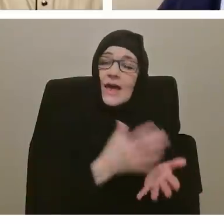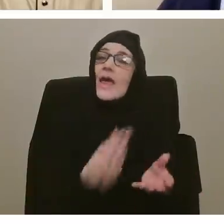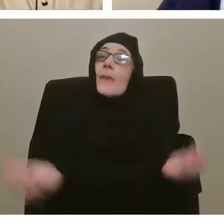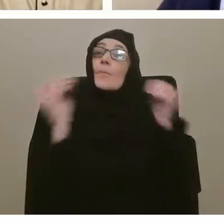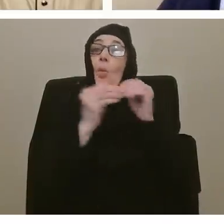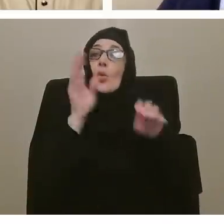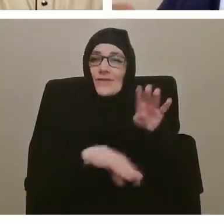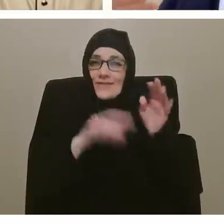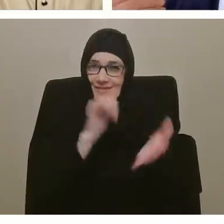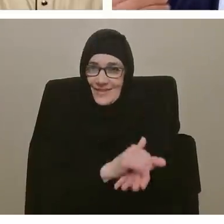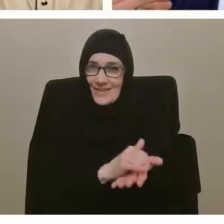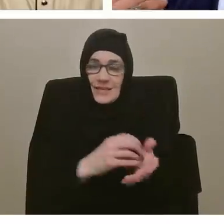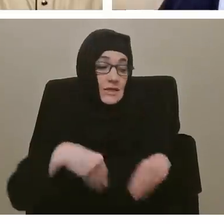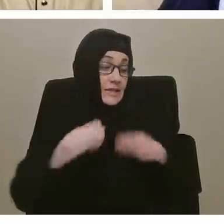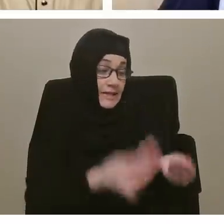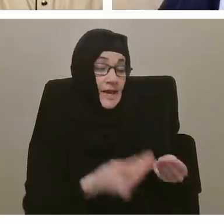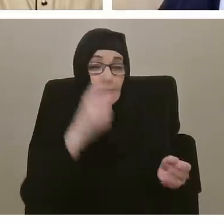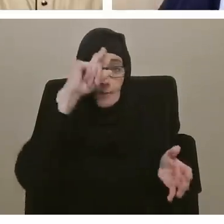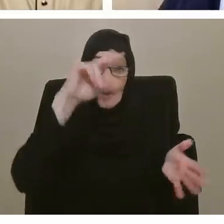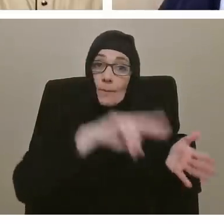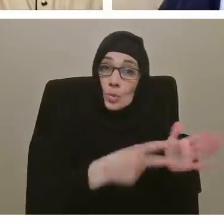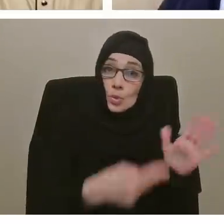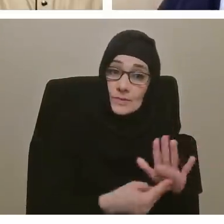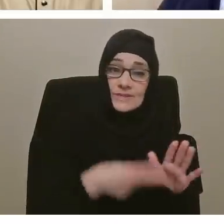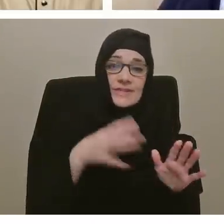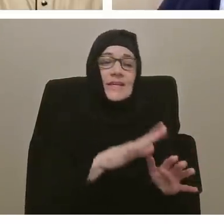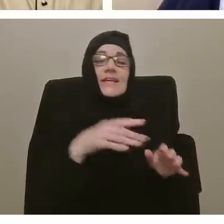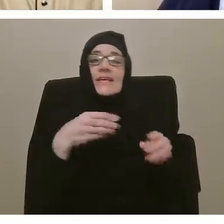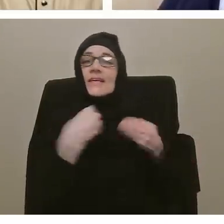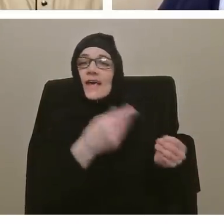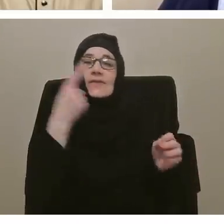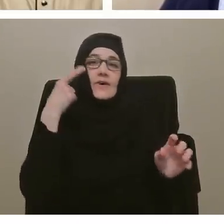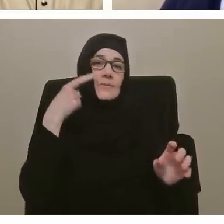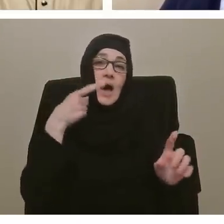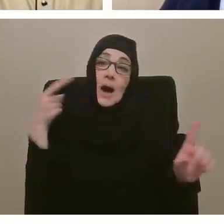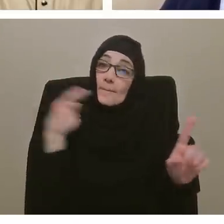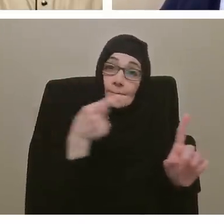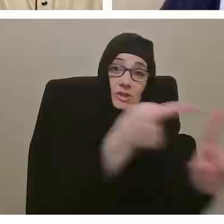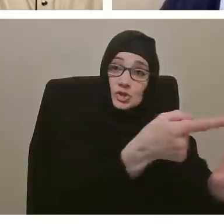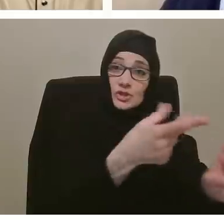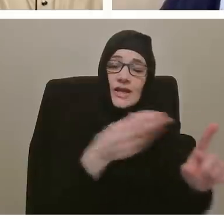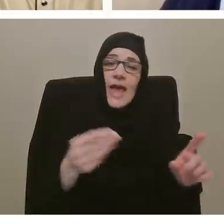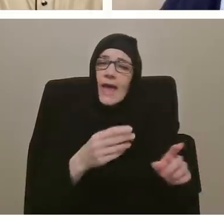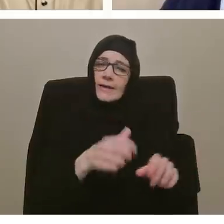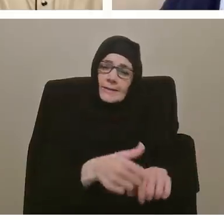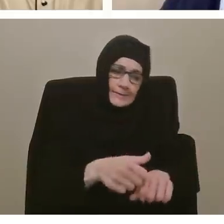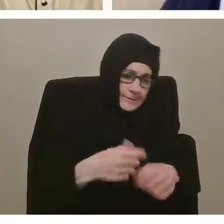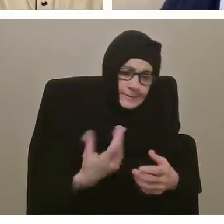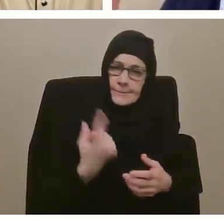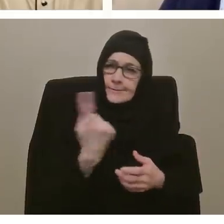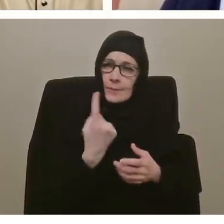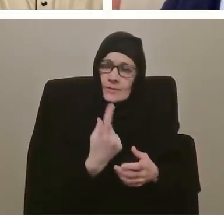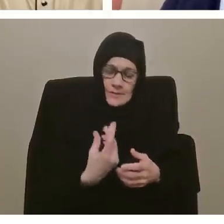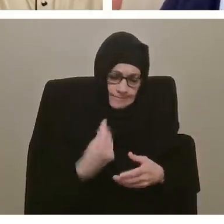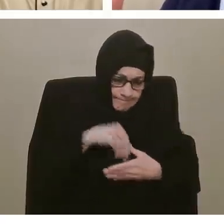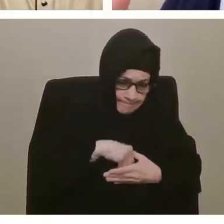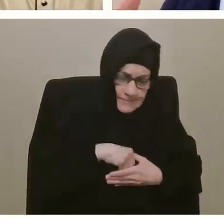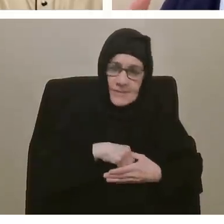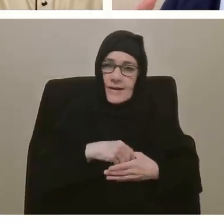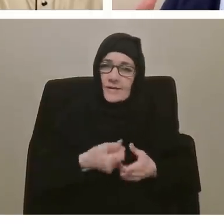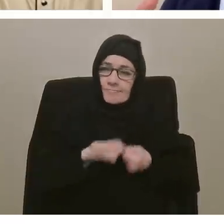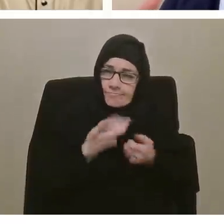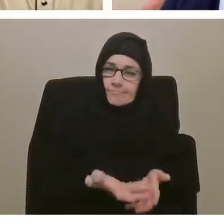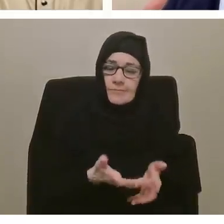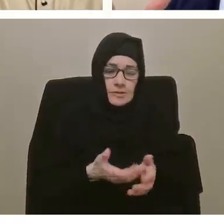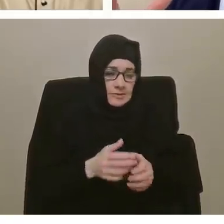mission, a driving force, and an unwavering, you know, commitment to the path of the divine.